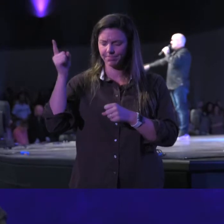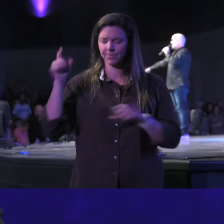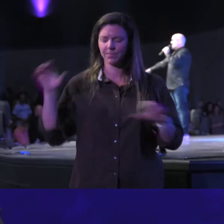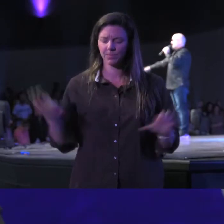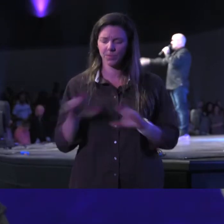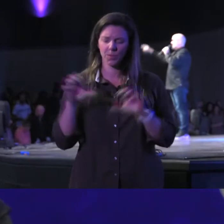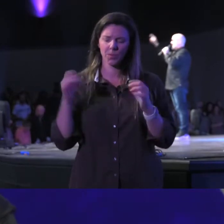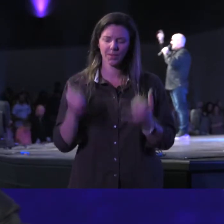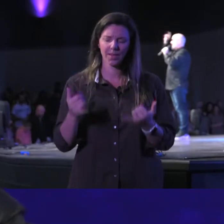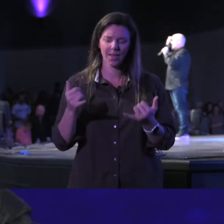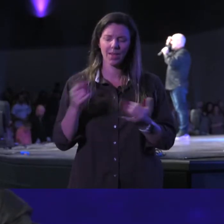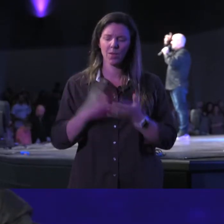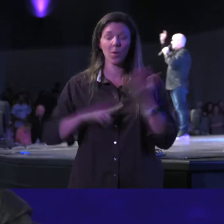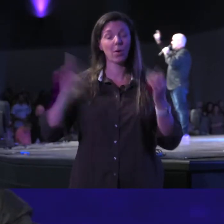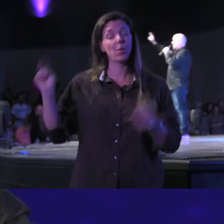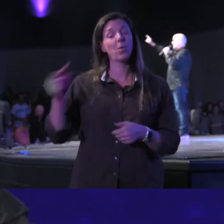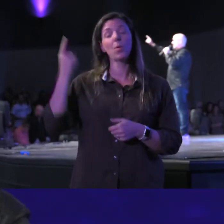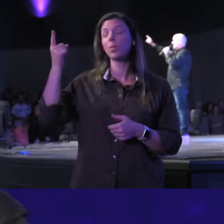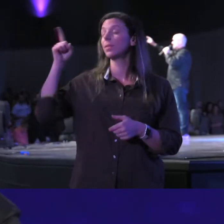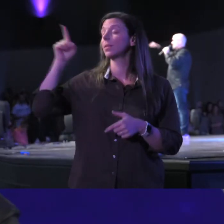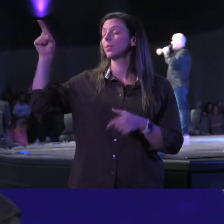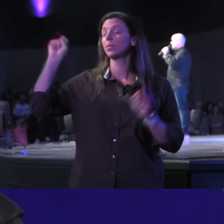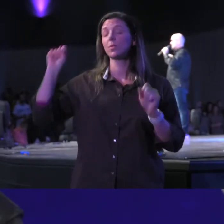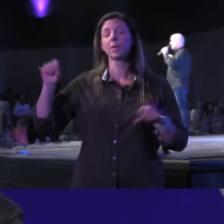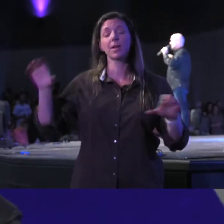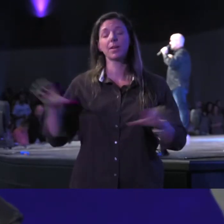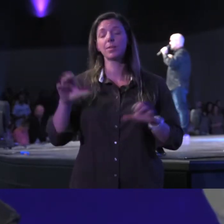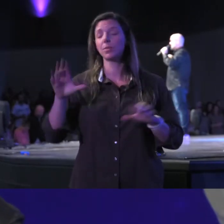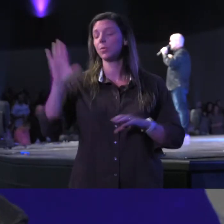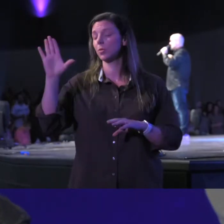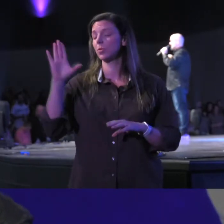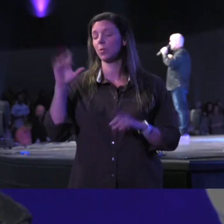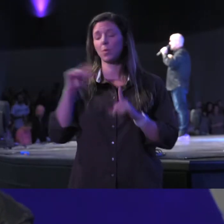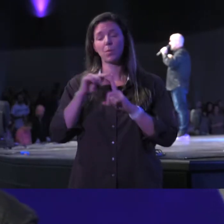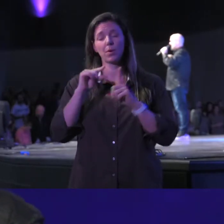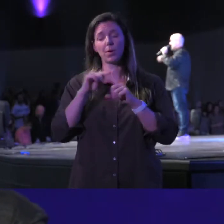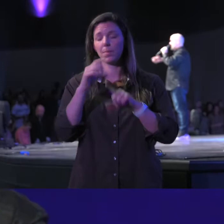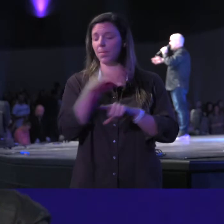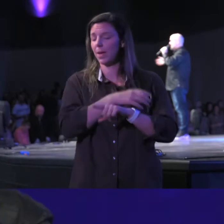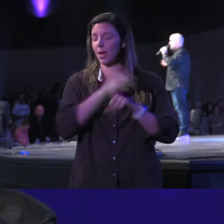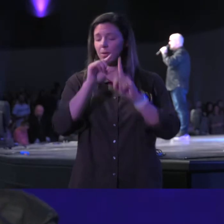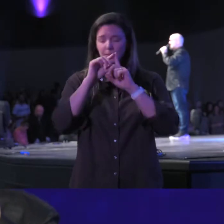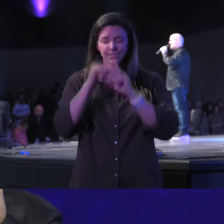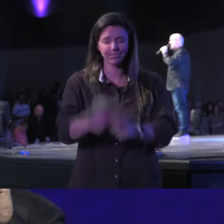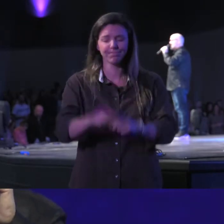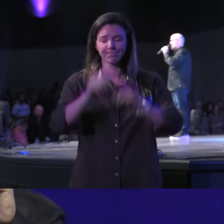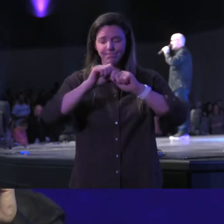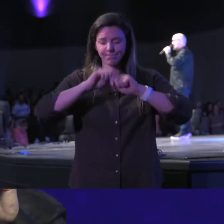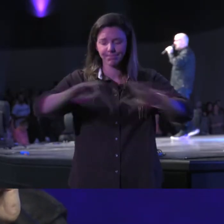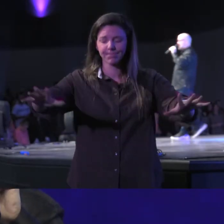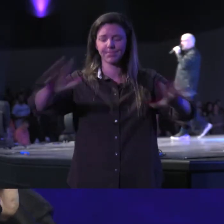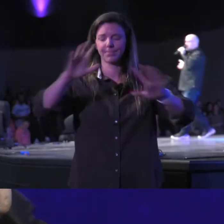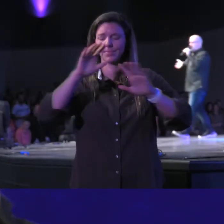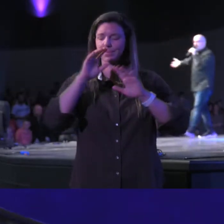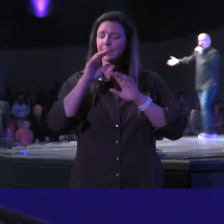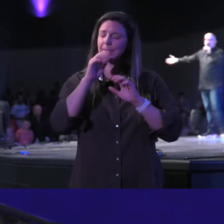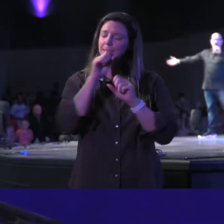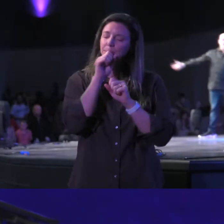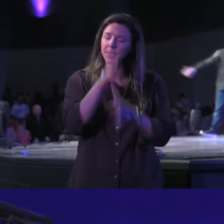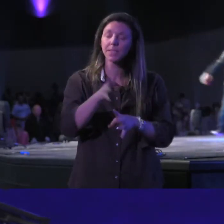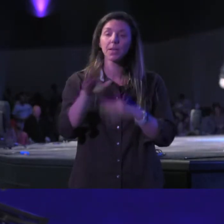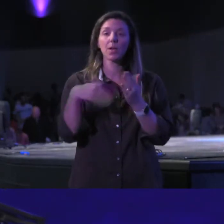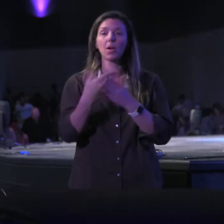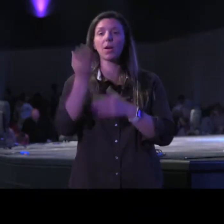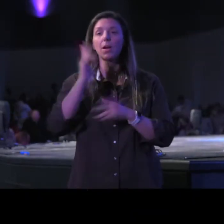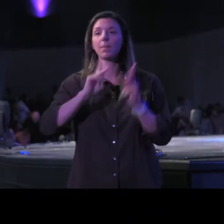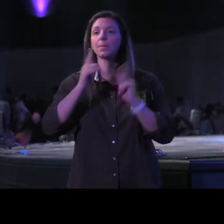only you can do through the power of your word. Speak to us. In Jesus' name, and all God's people said, amen. You may be